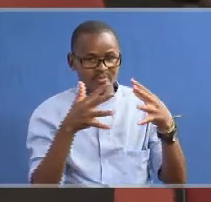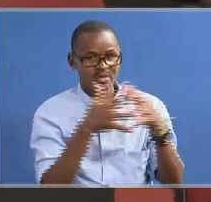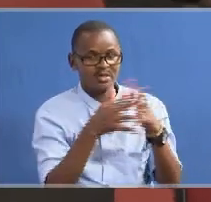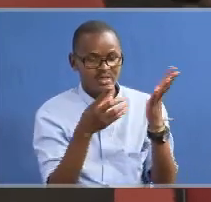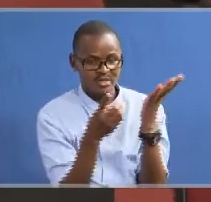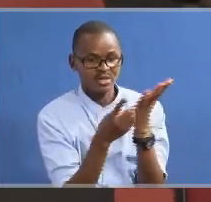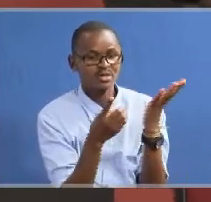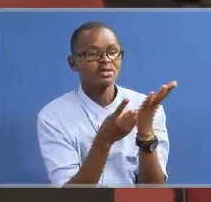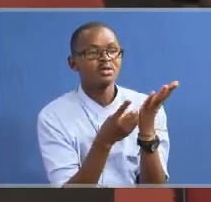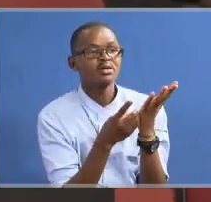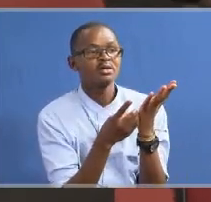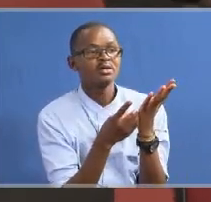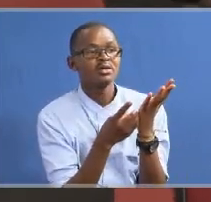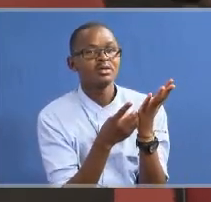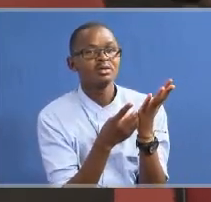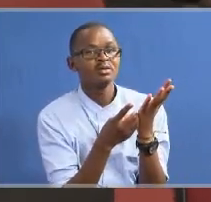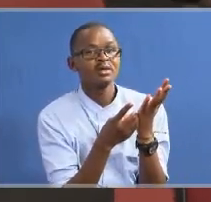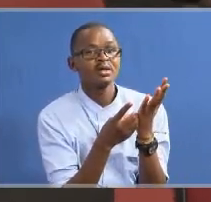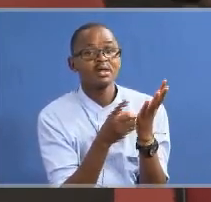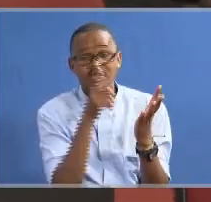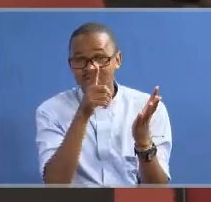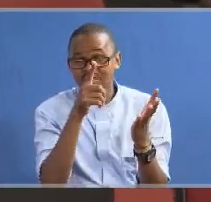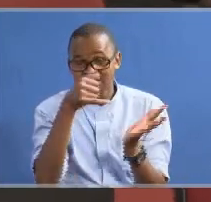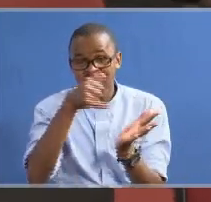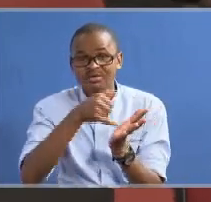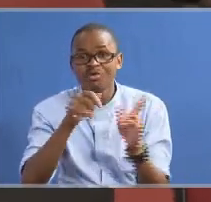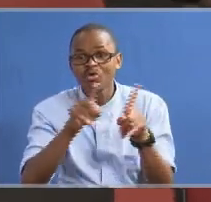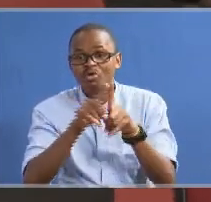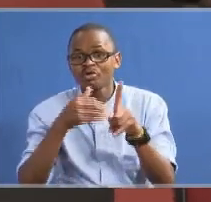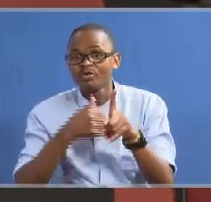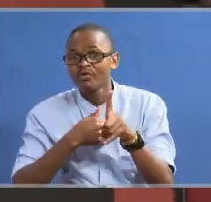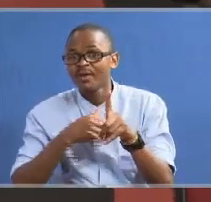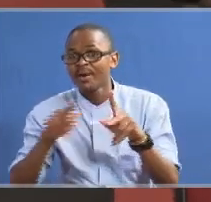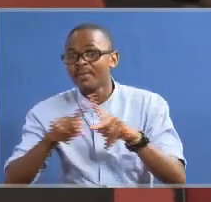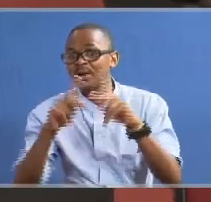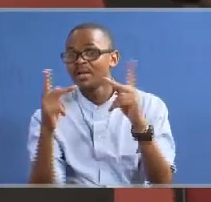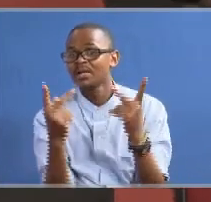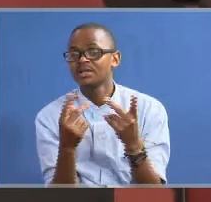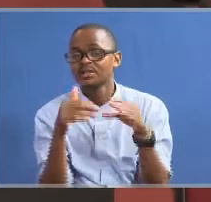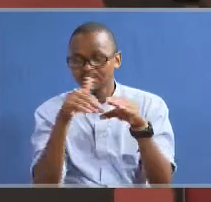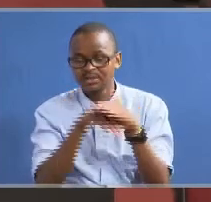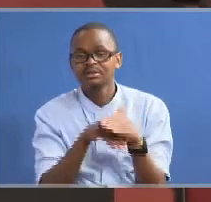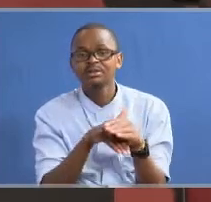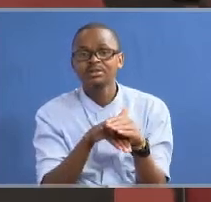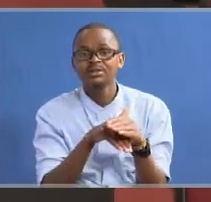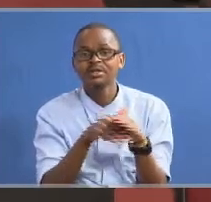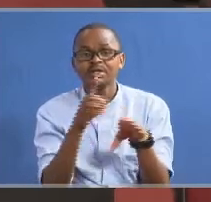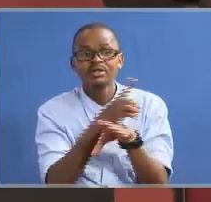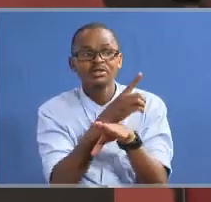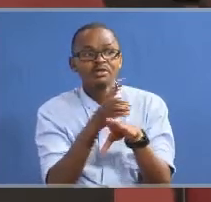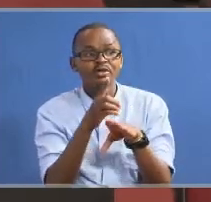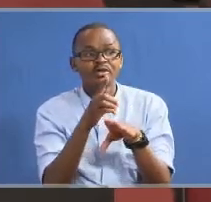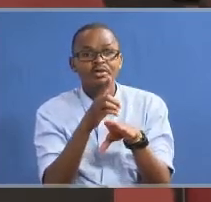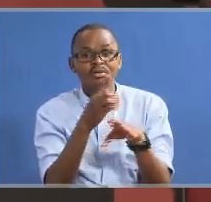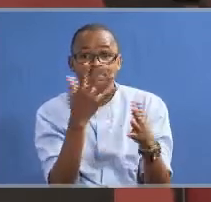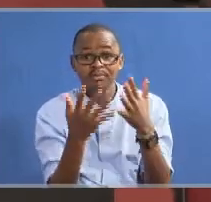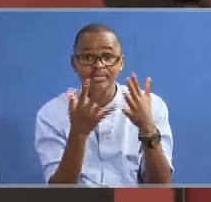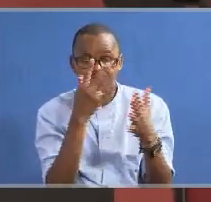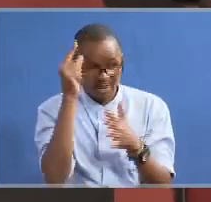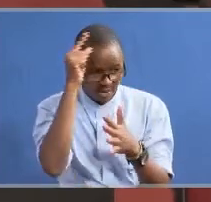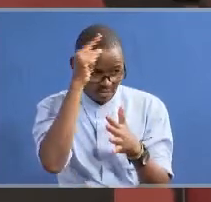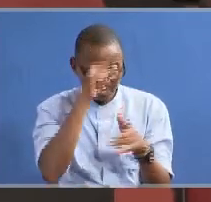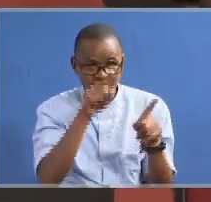digitally, and does digital engagement also have a place in the duty bearers, for example the government and